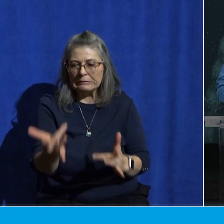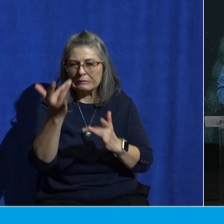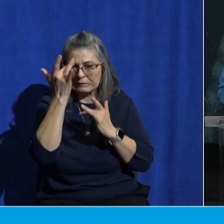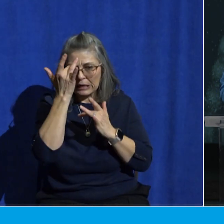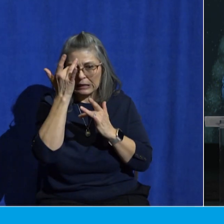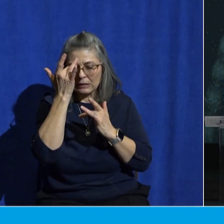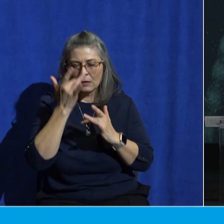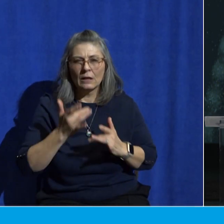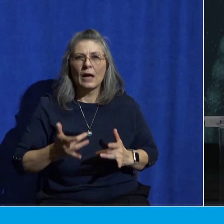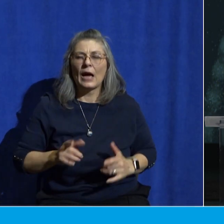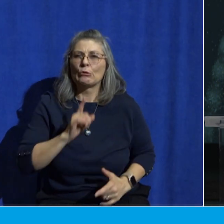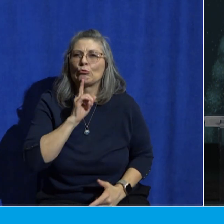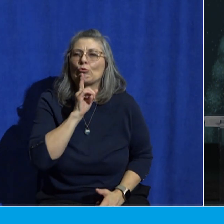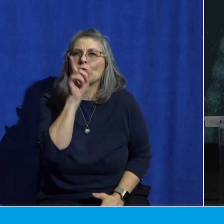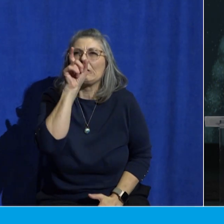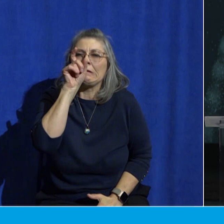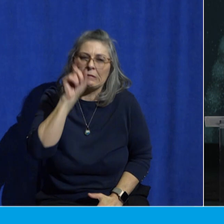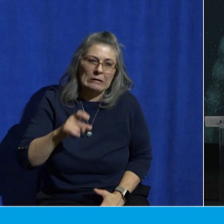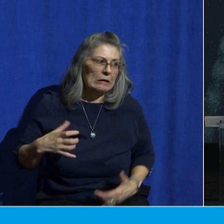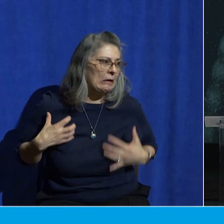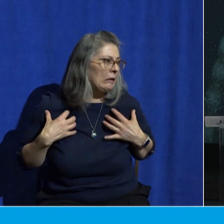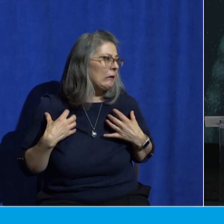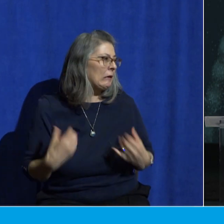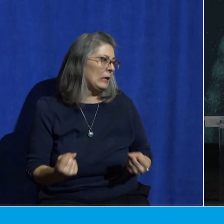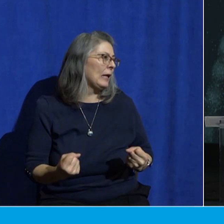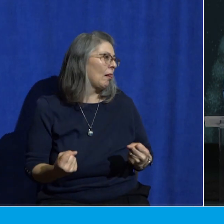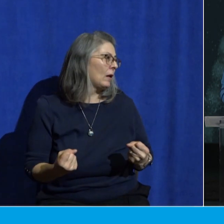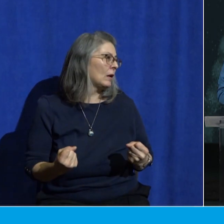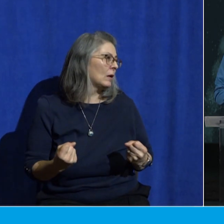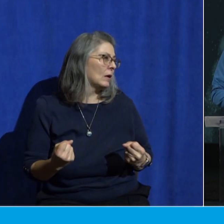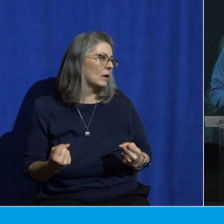and desperately in need of healing.